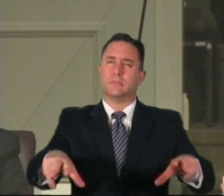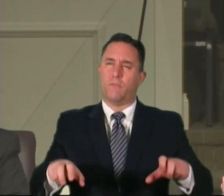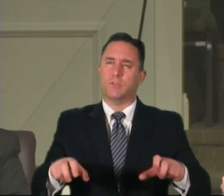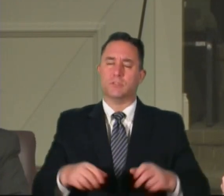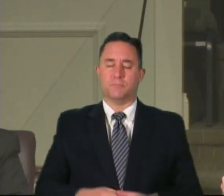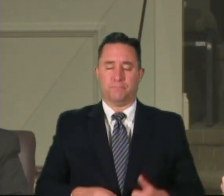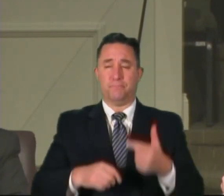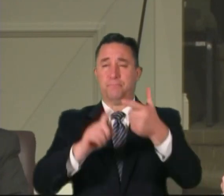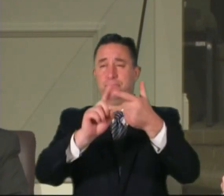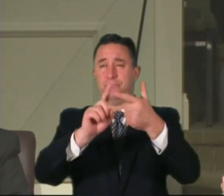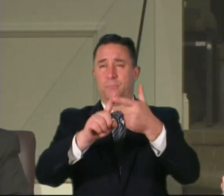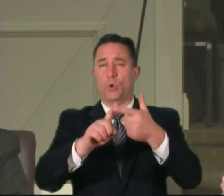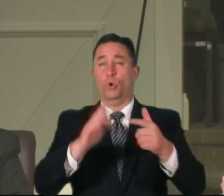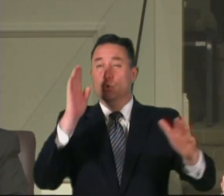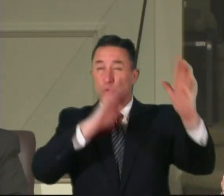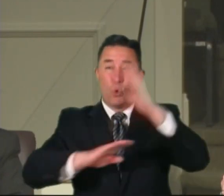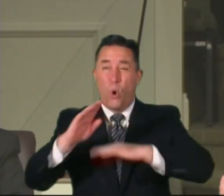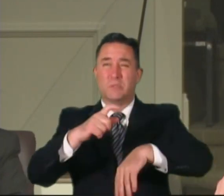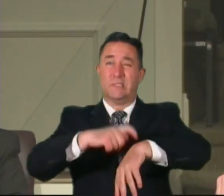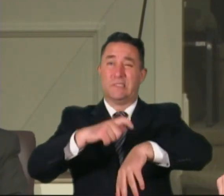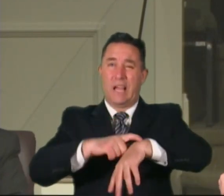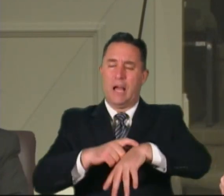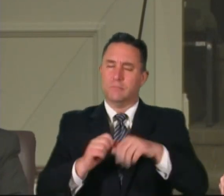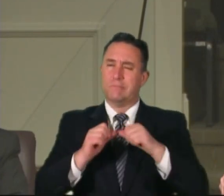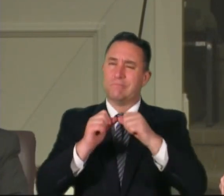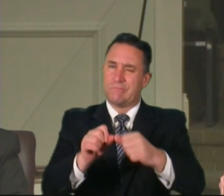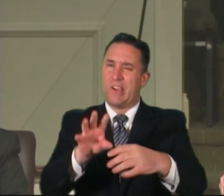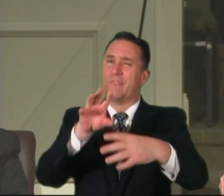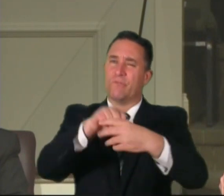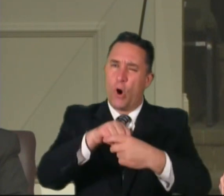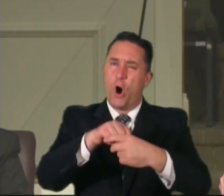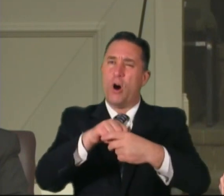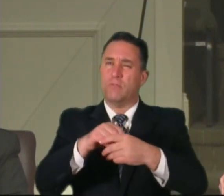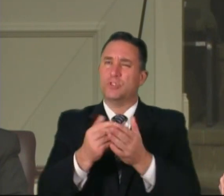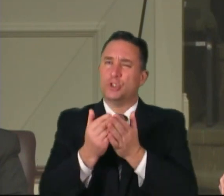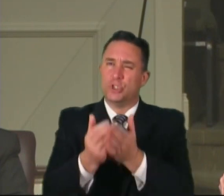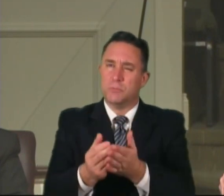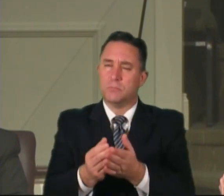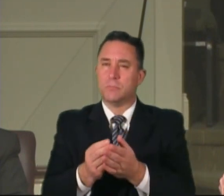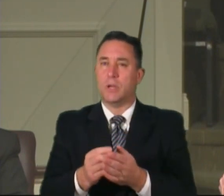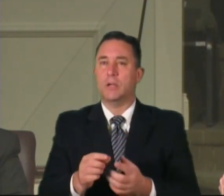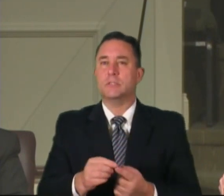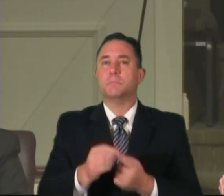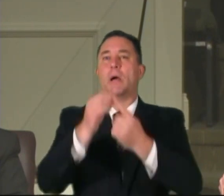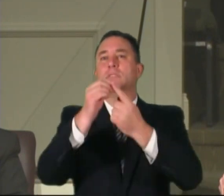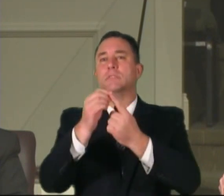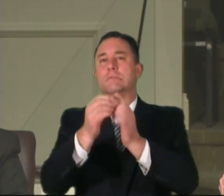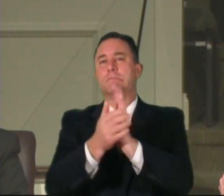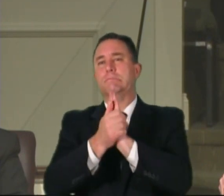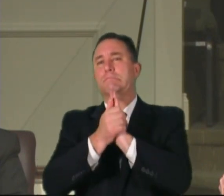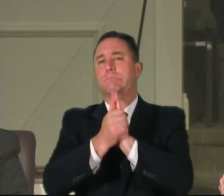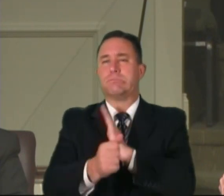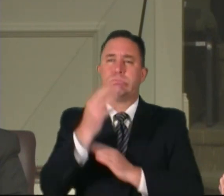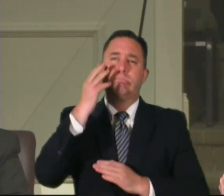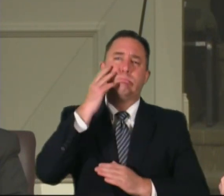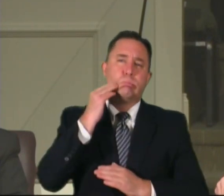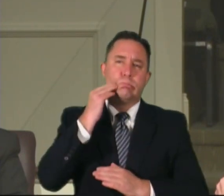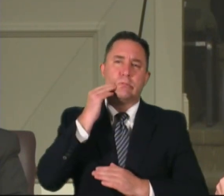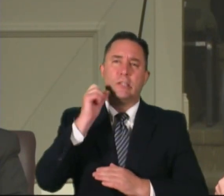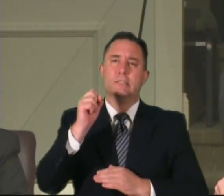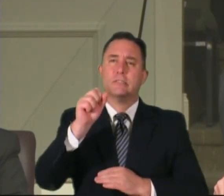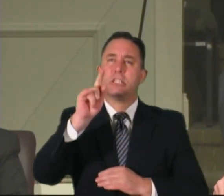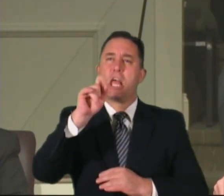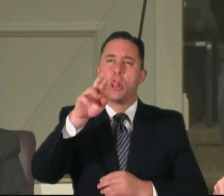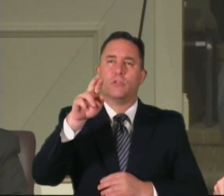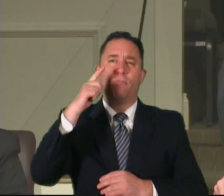two, storms are a time to stay on the ship, especially those skilled and experienced sailors in